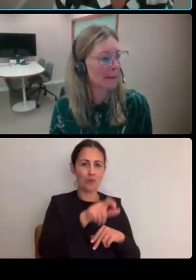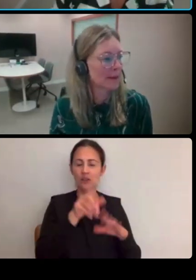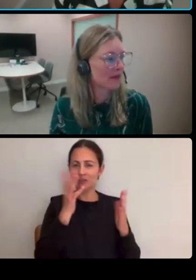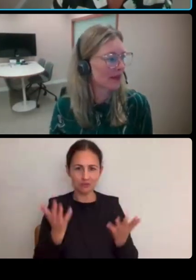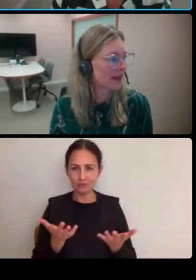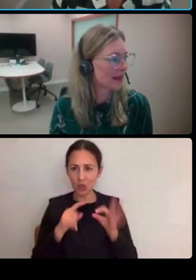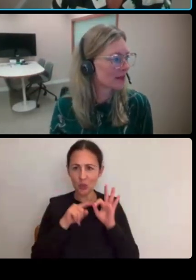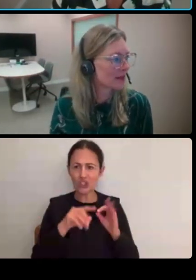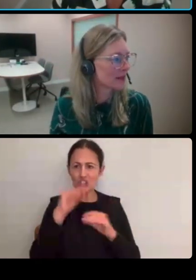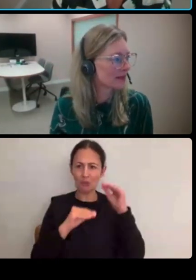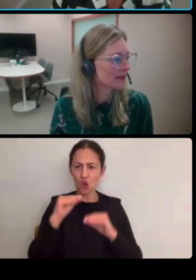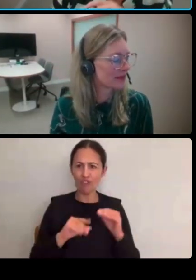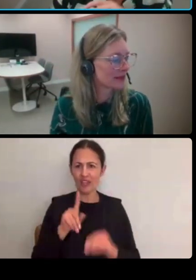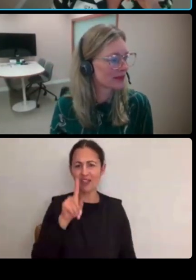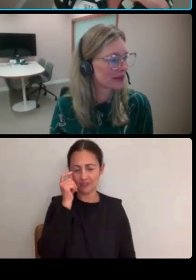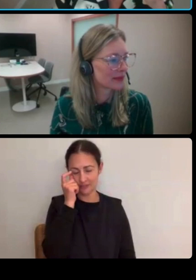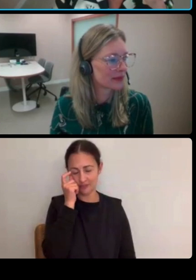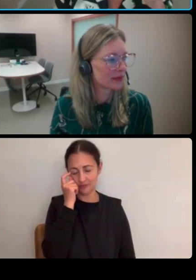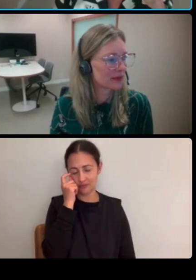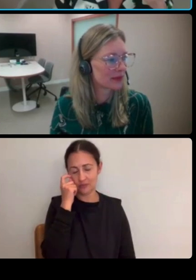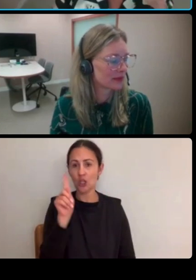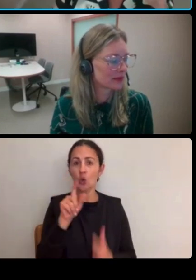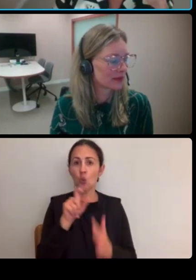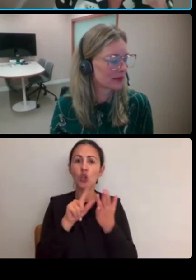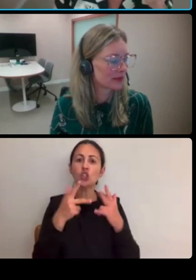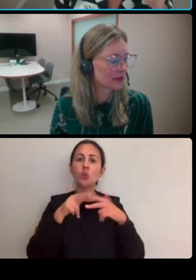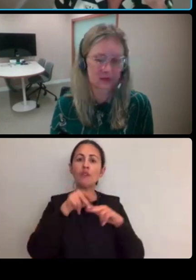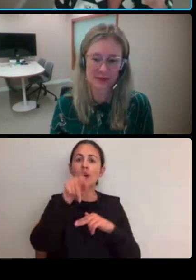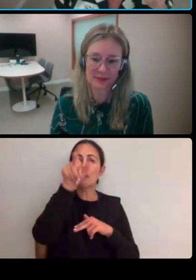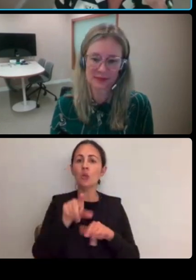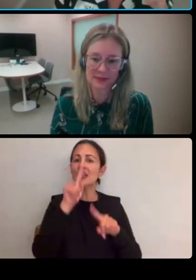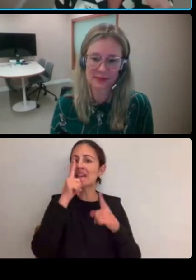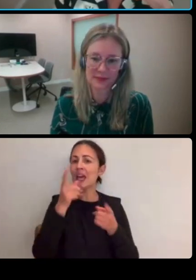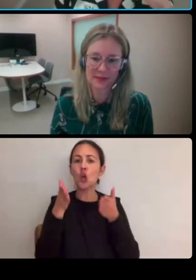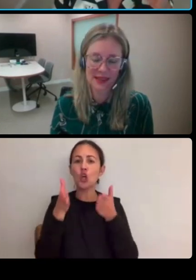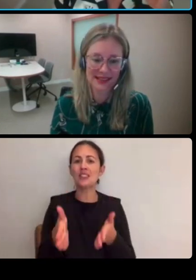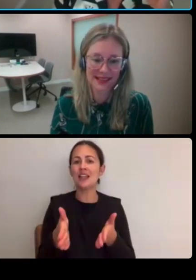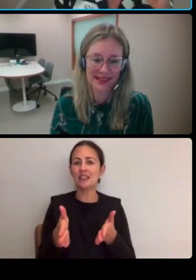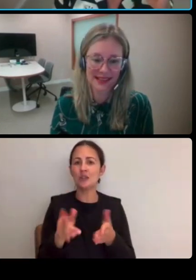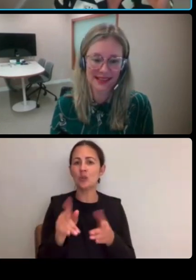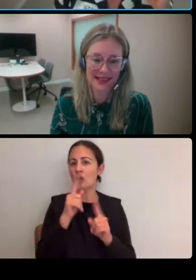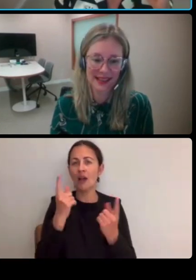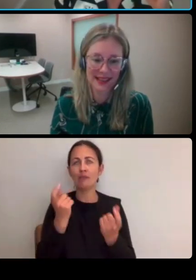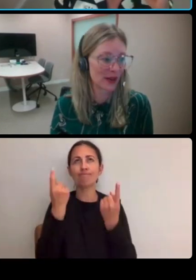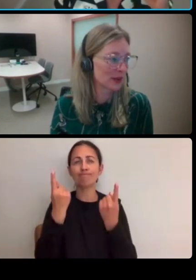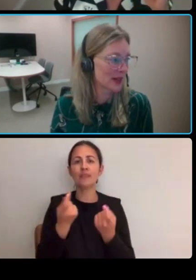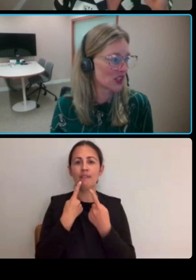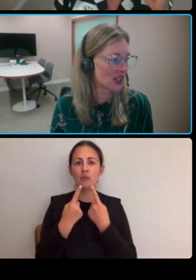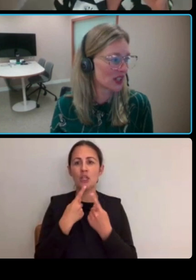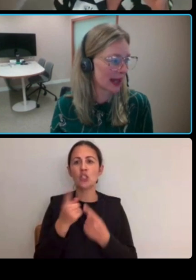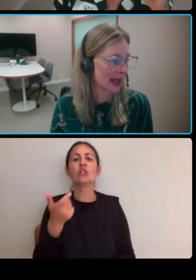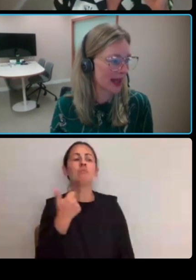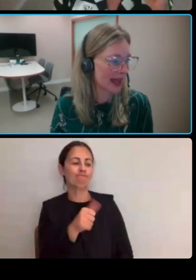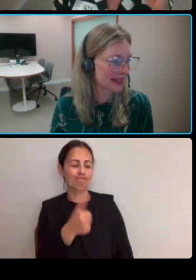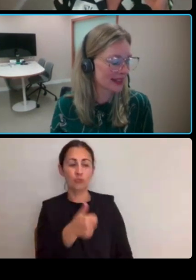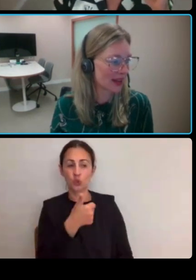again, is not able to consent or comprehend information? Yeah, that's a really good